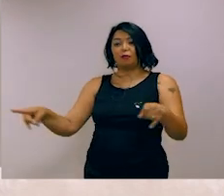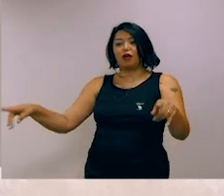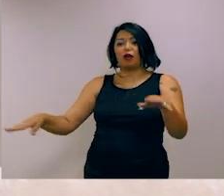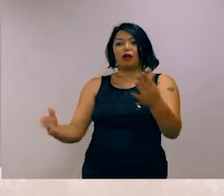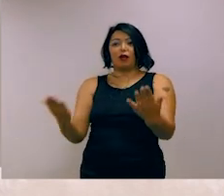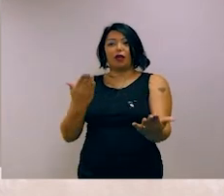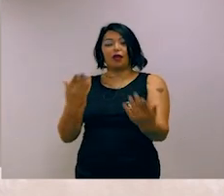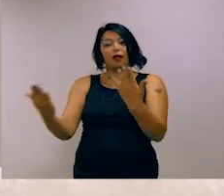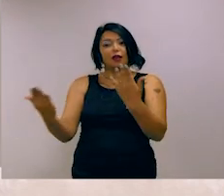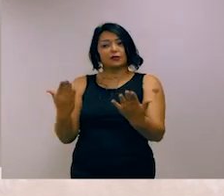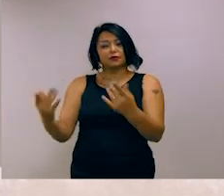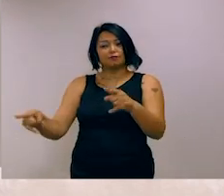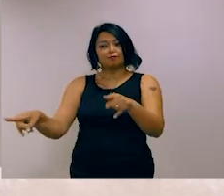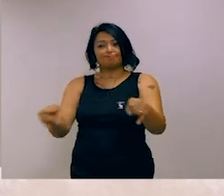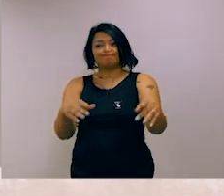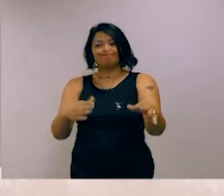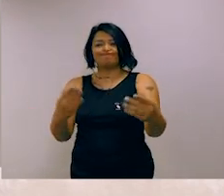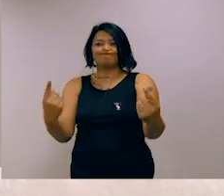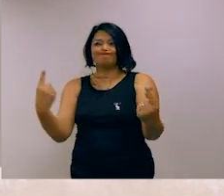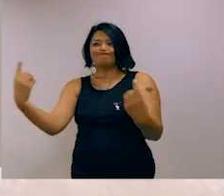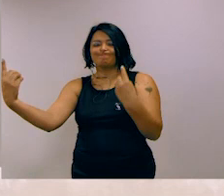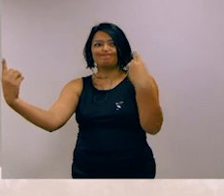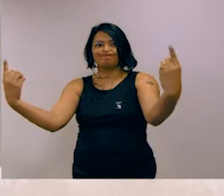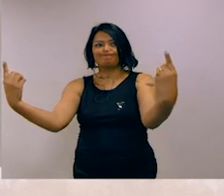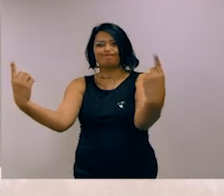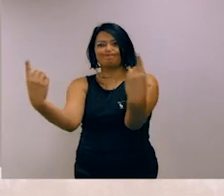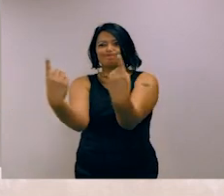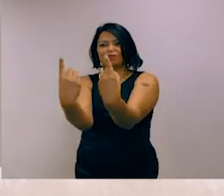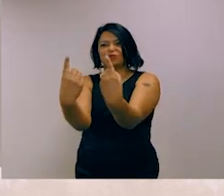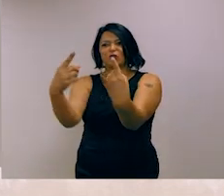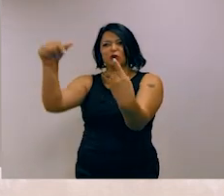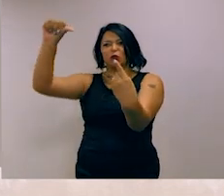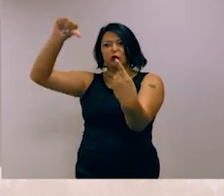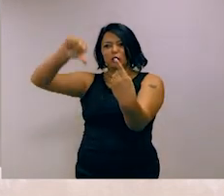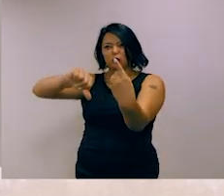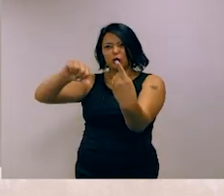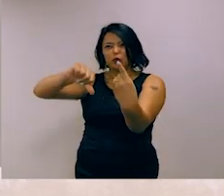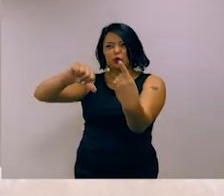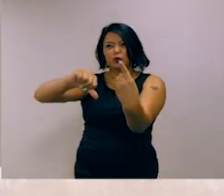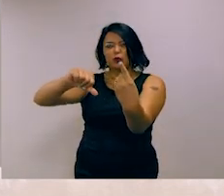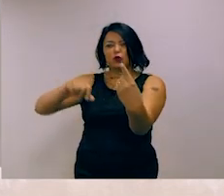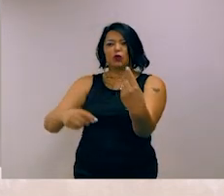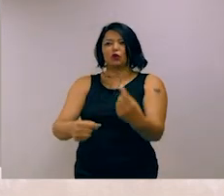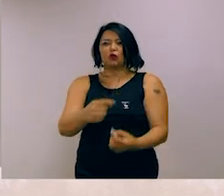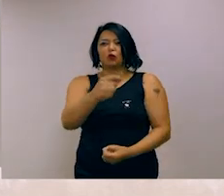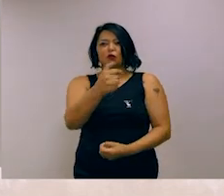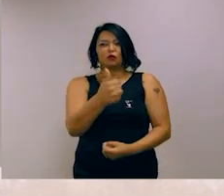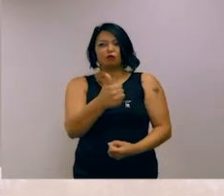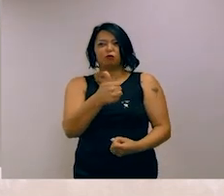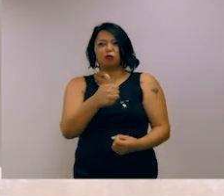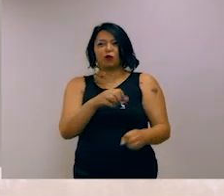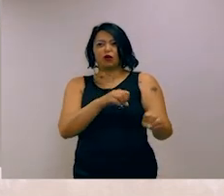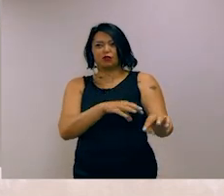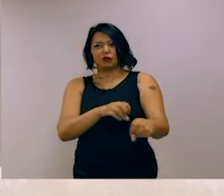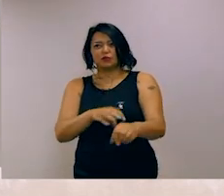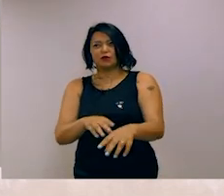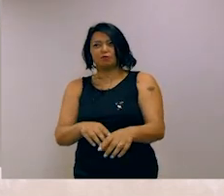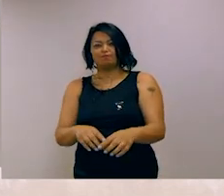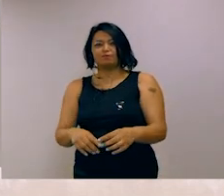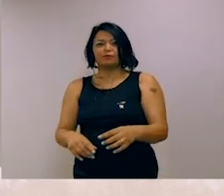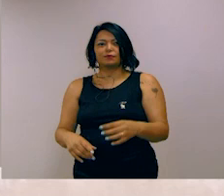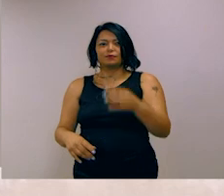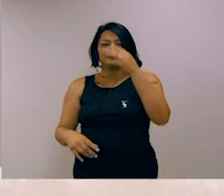this correlation explains or mediates the previous correlation we saw between education and